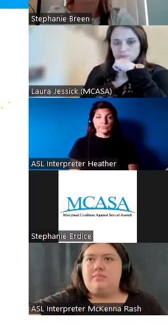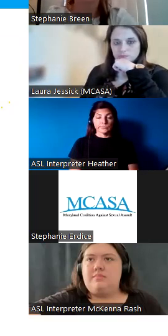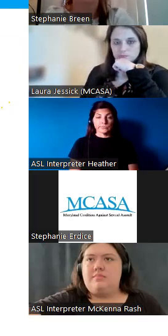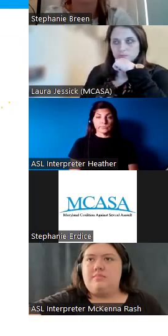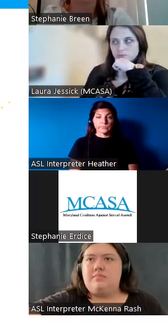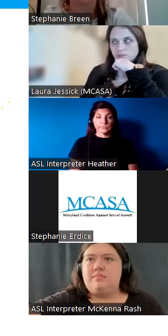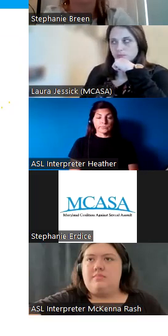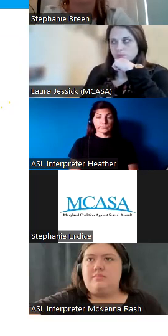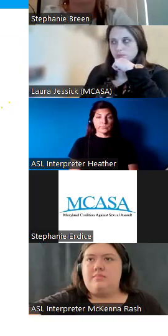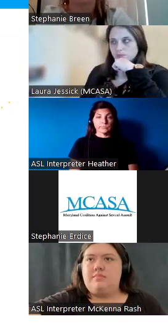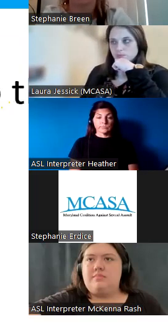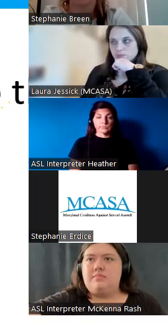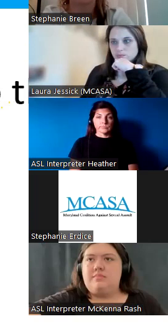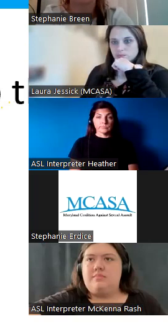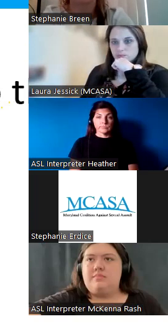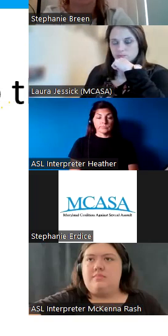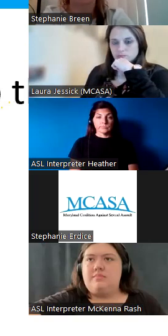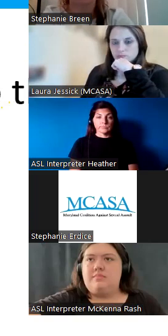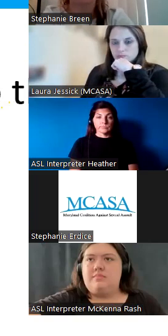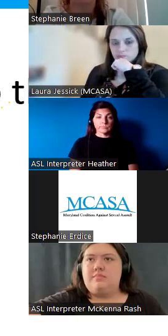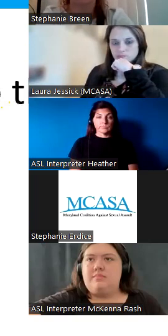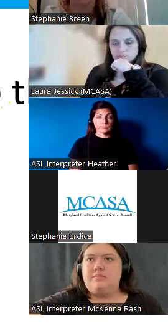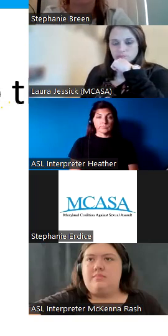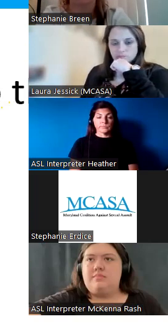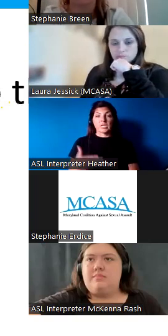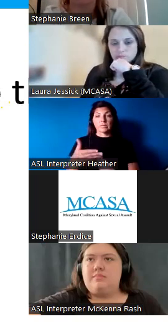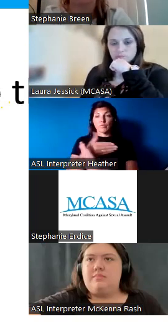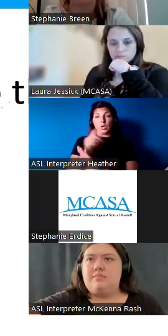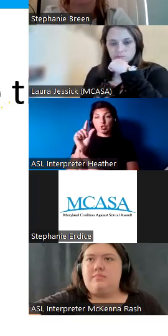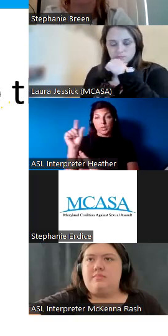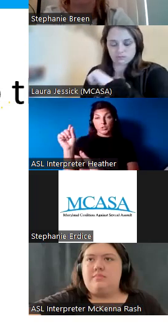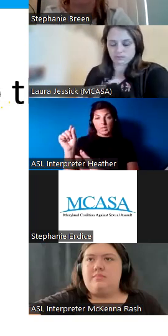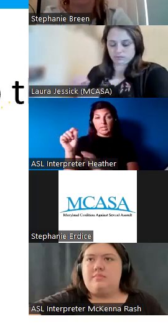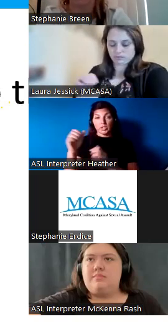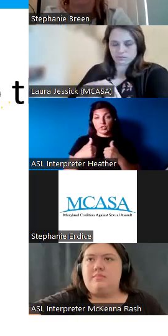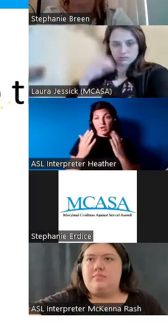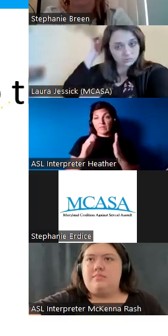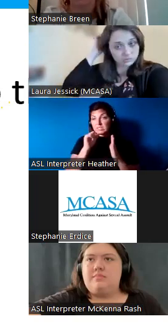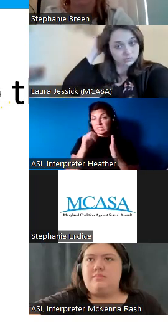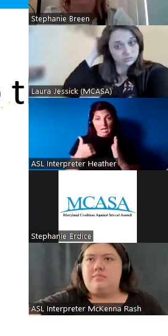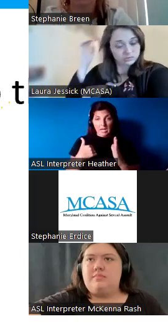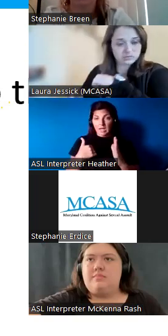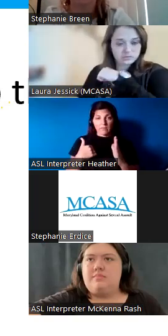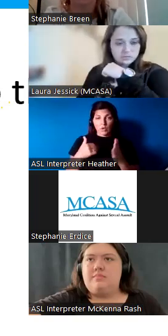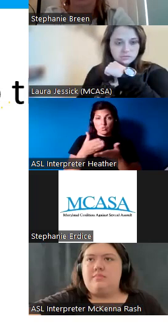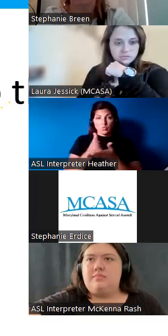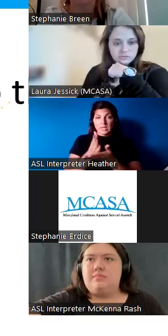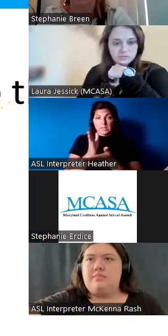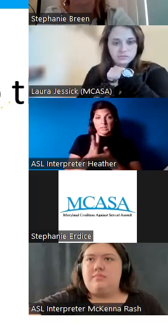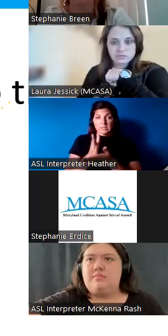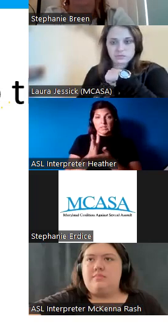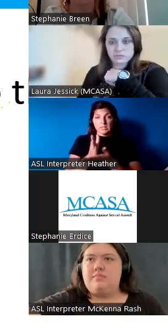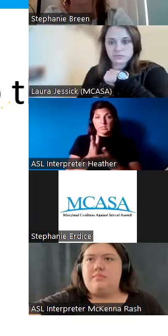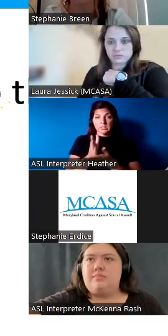Prior to 2020, survivors did not have clear rights over their SAEK and the evidence included in the SAEK. So